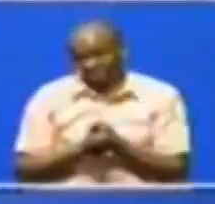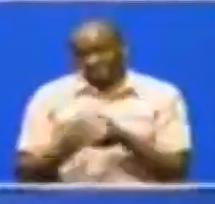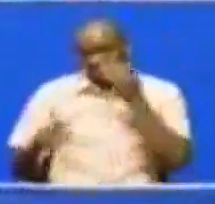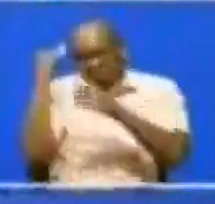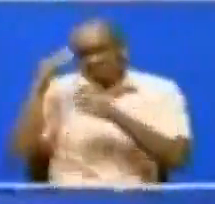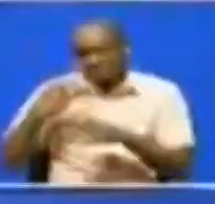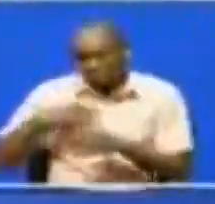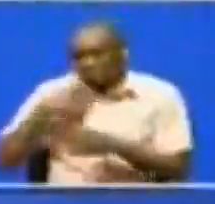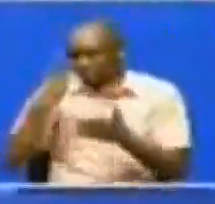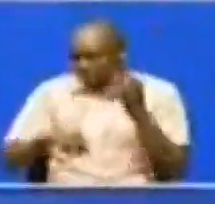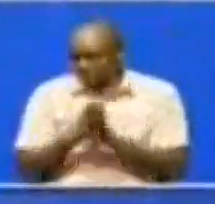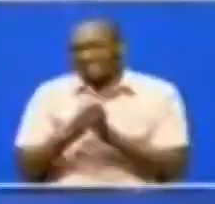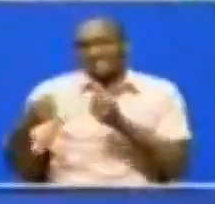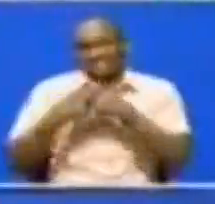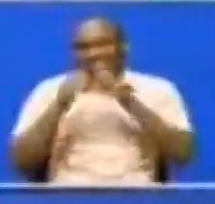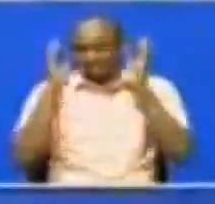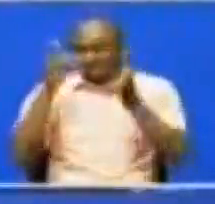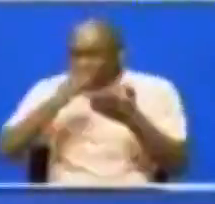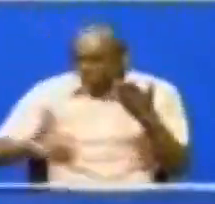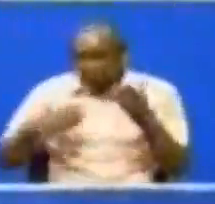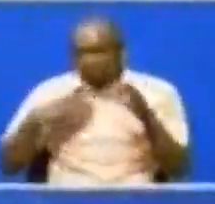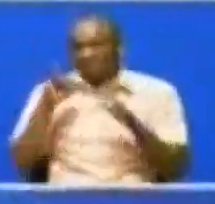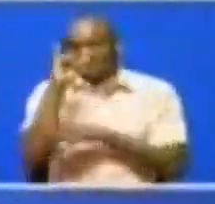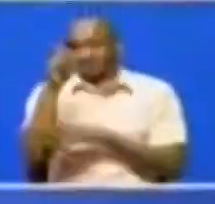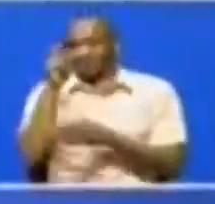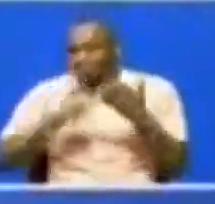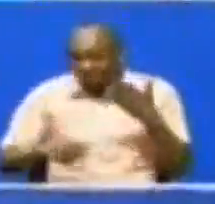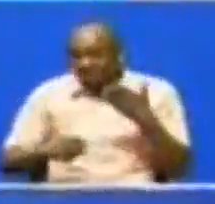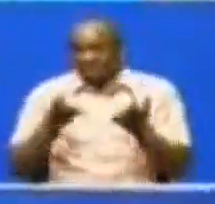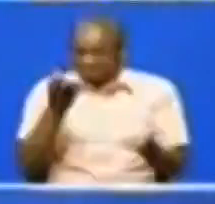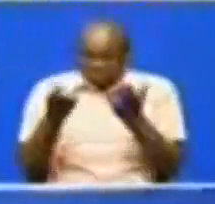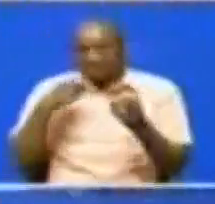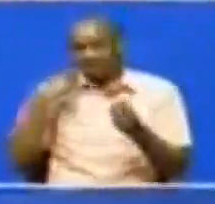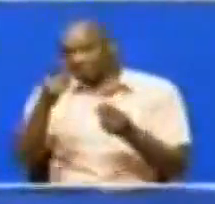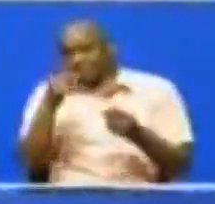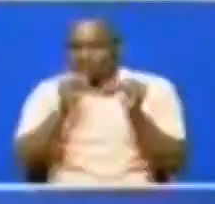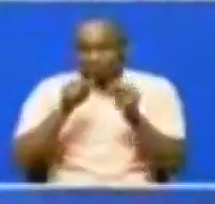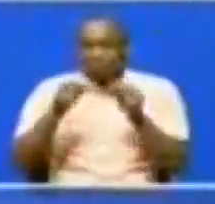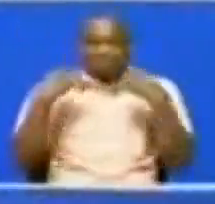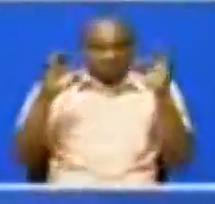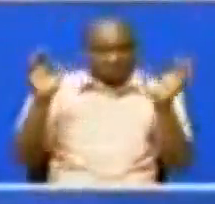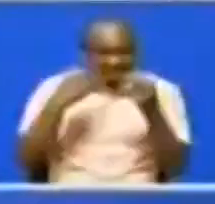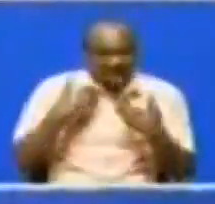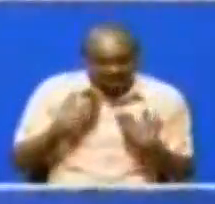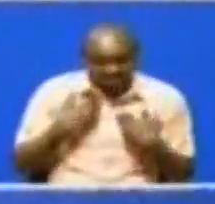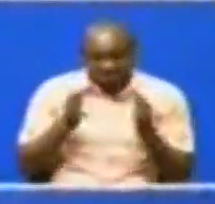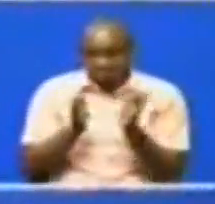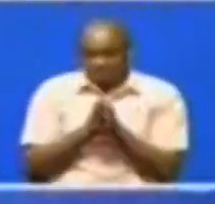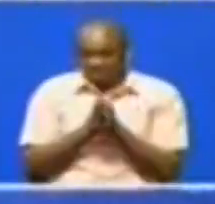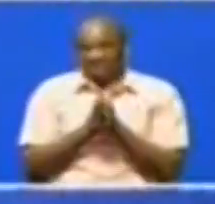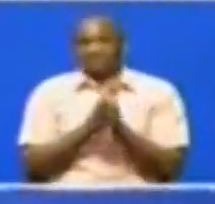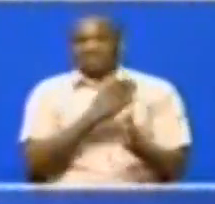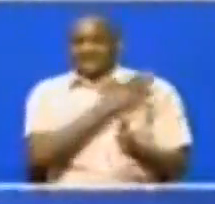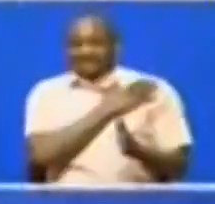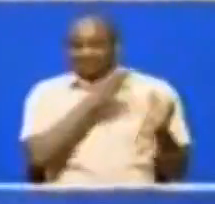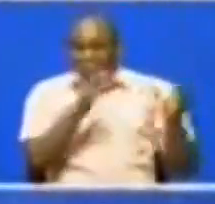Pundits argue the real test for Chebukati and company could be likely credibility questions raised by the now emboldened